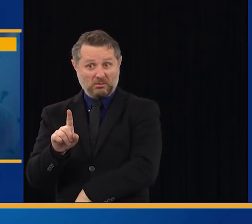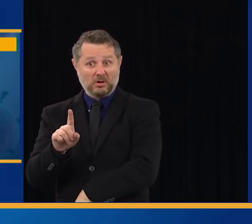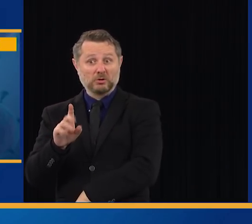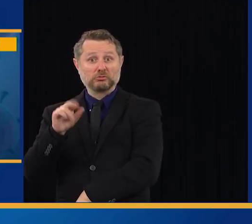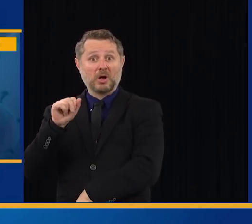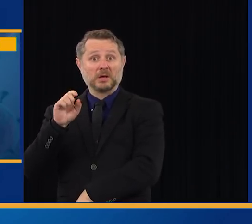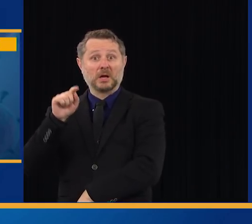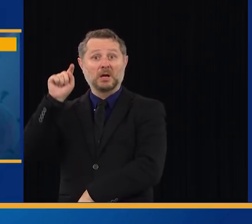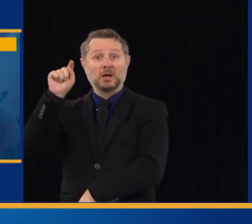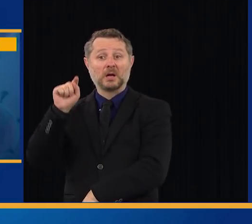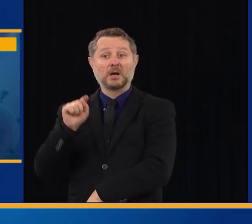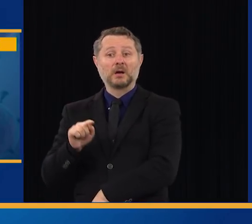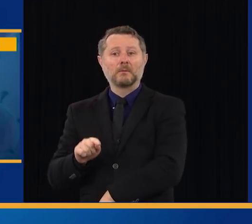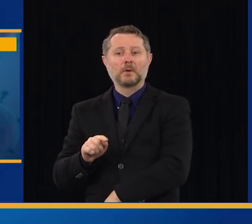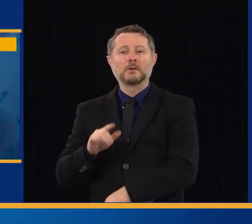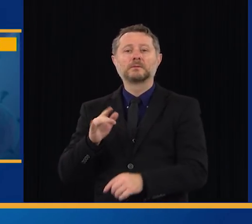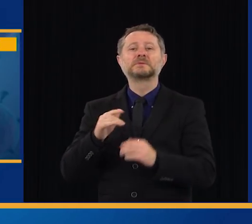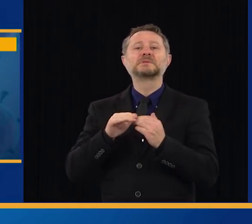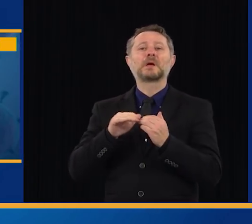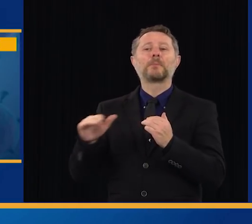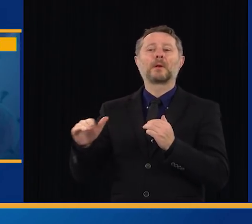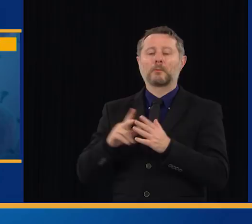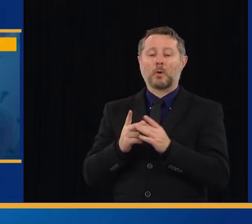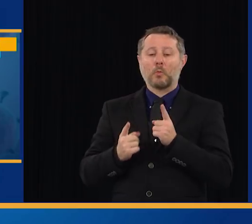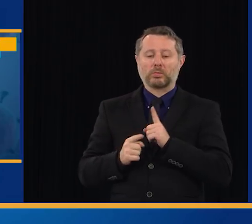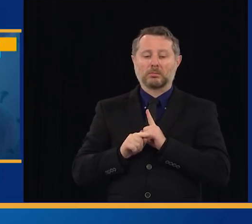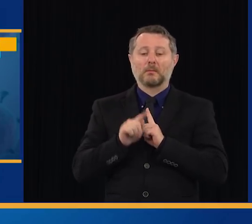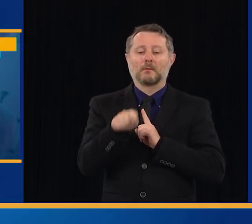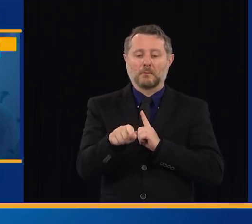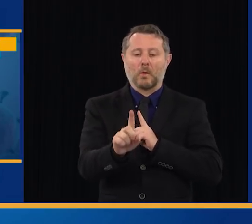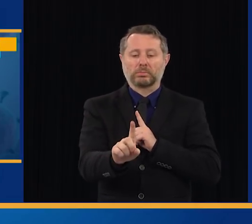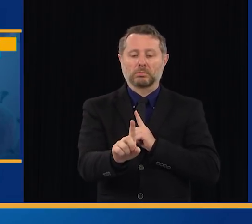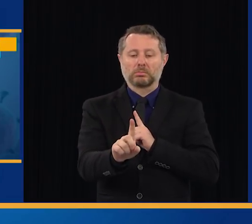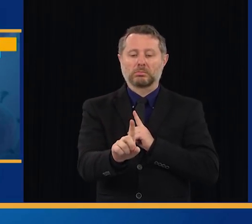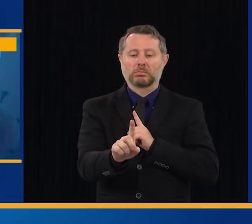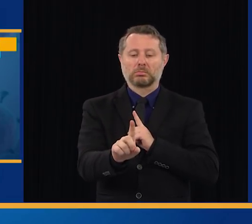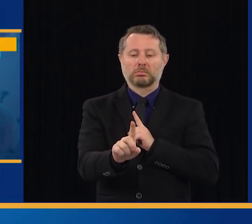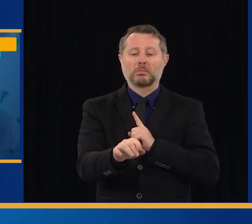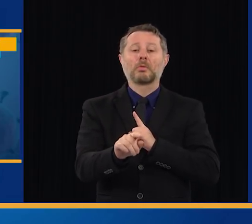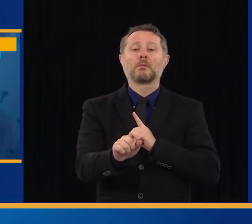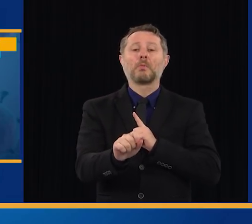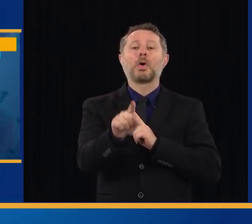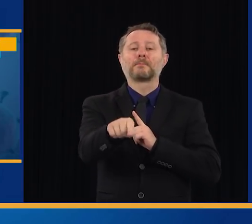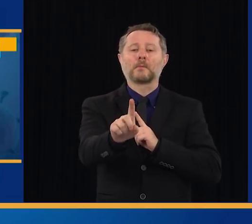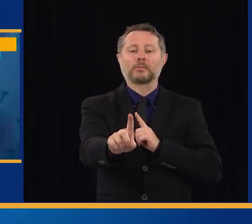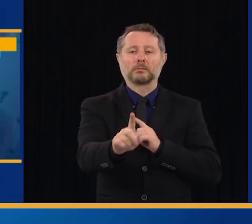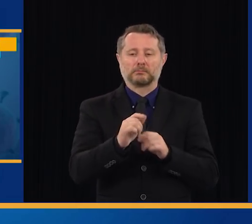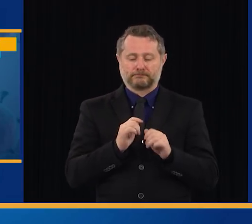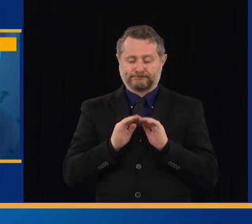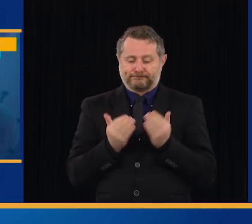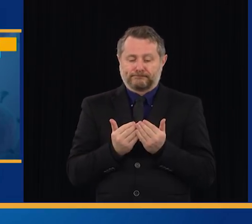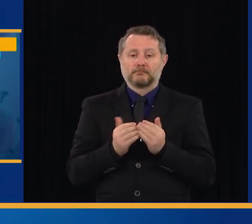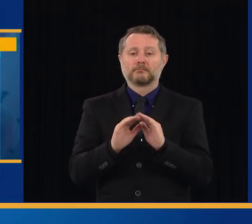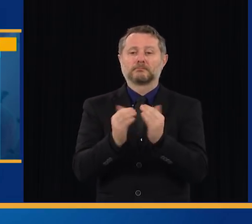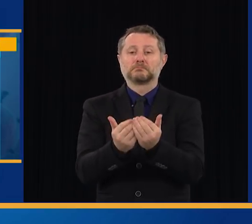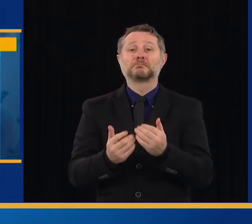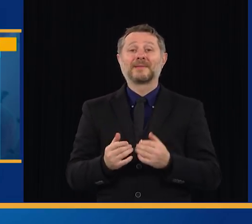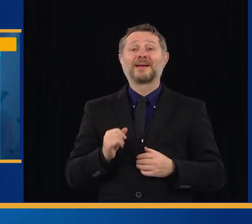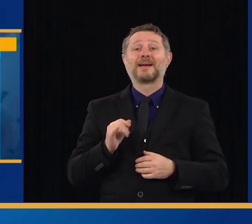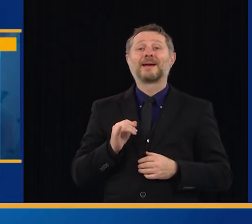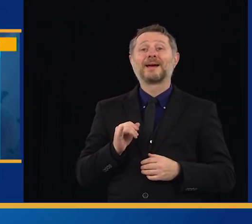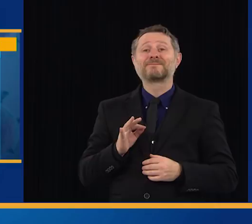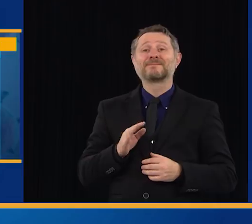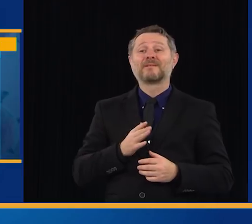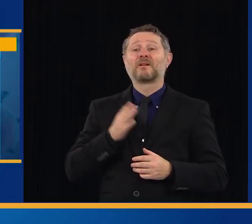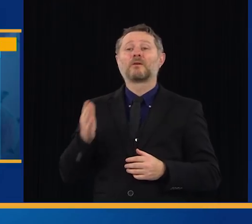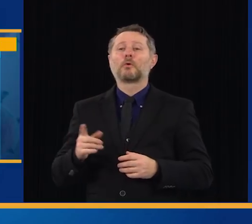stable. I get infected, I infect one person infects one. When you have a really situation out of